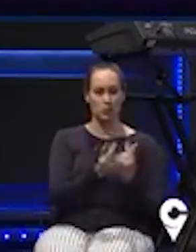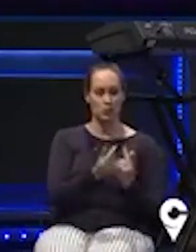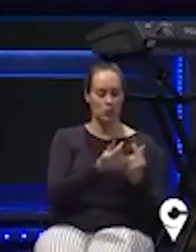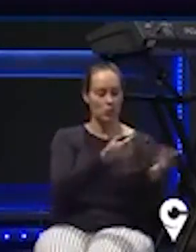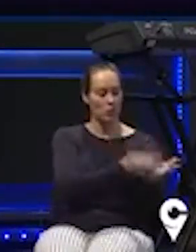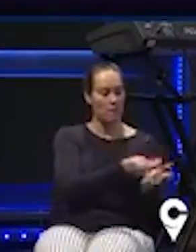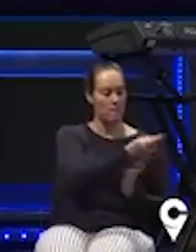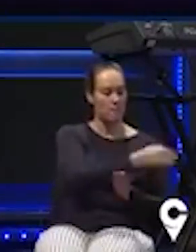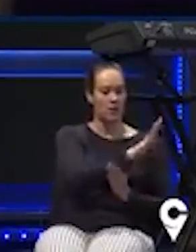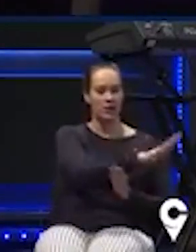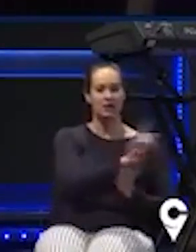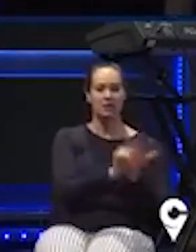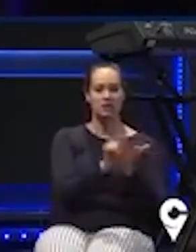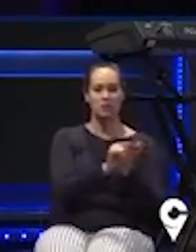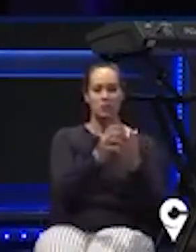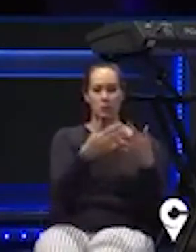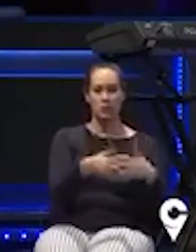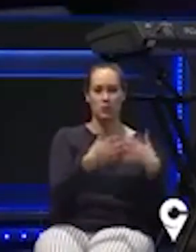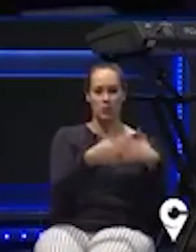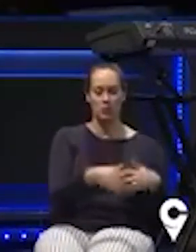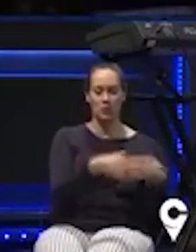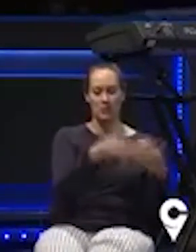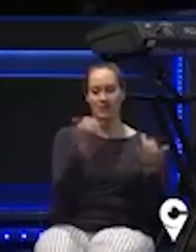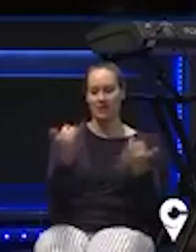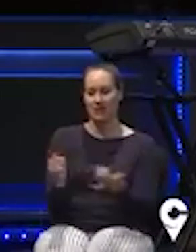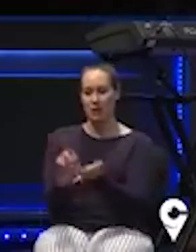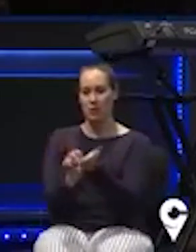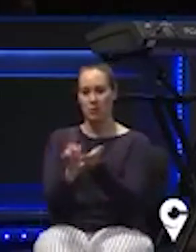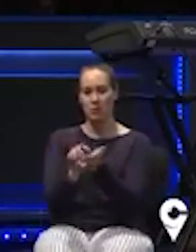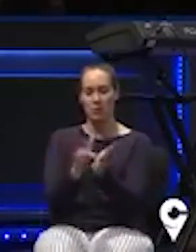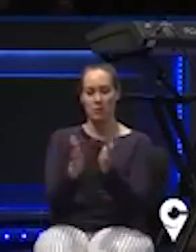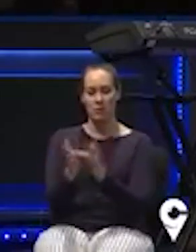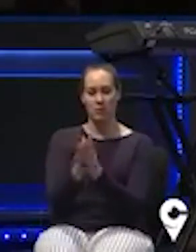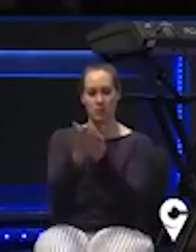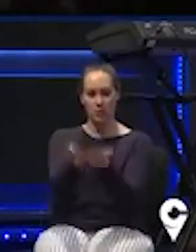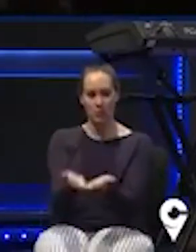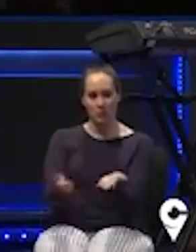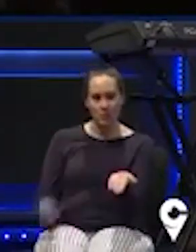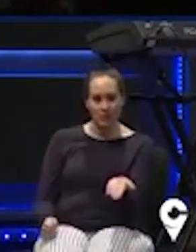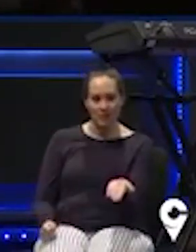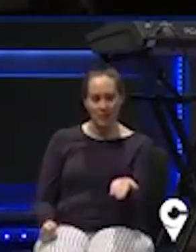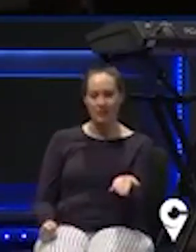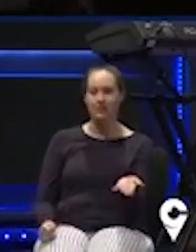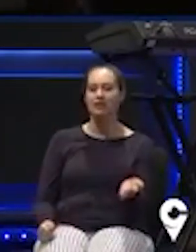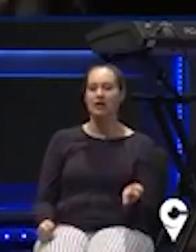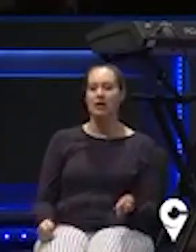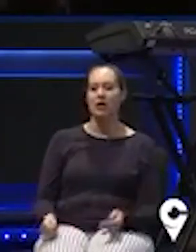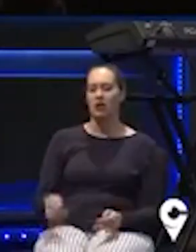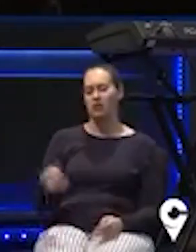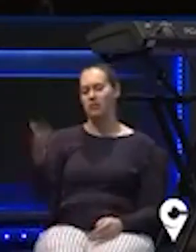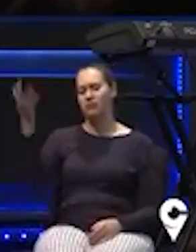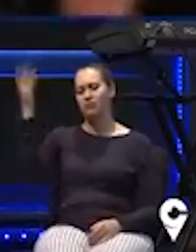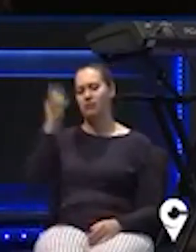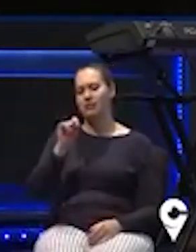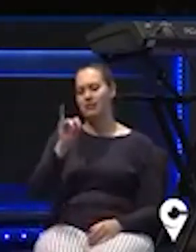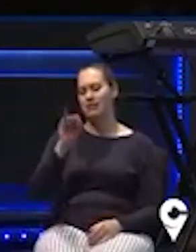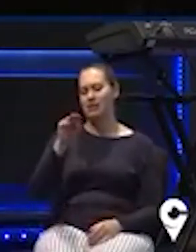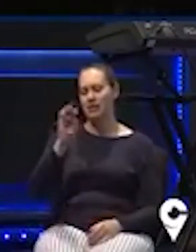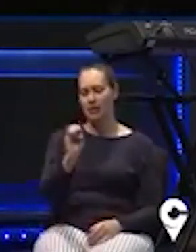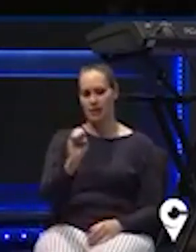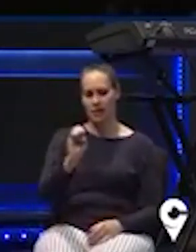In the 1960s, there was a group of theologians who said, God is dead. It made the cover of Time magazine. Is God, where is he